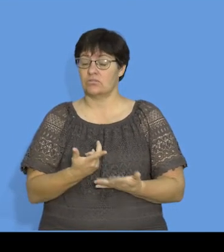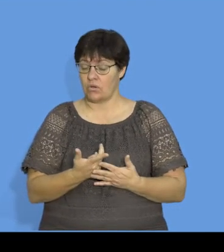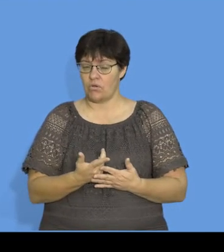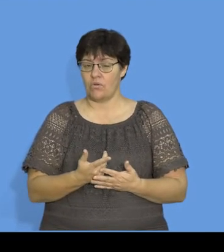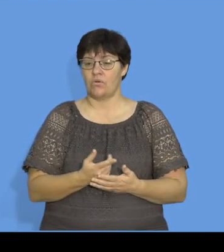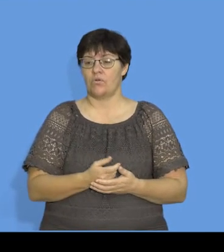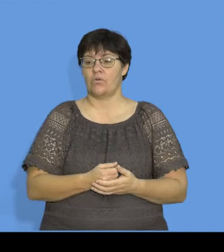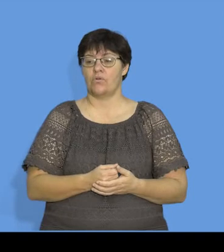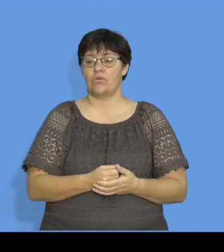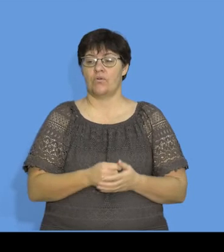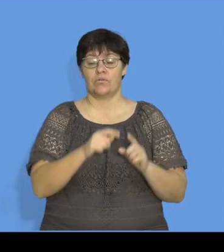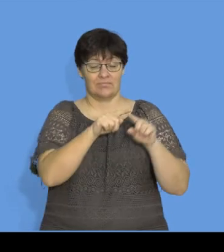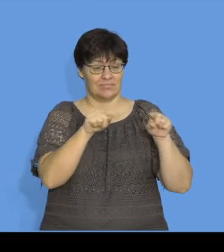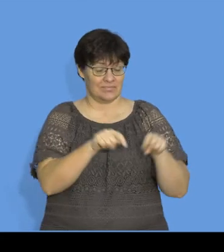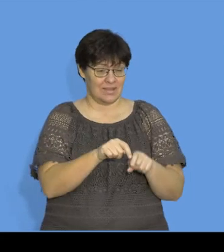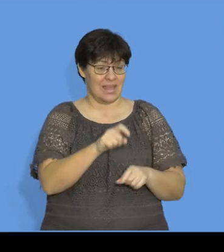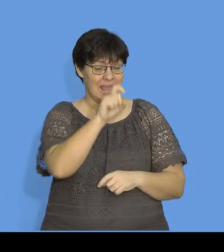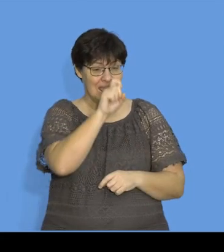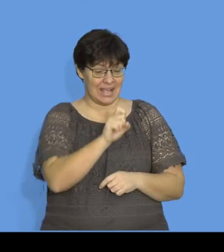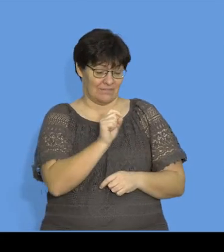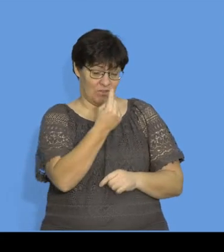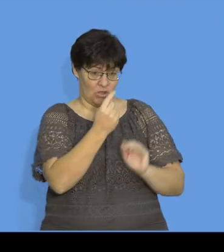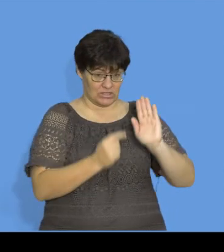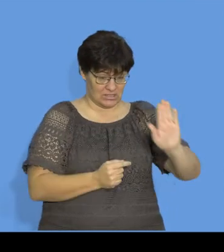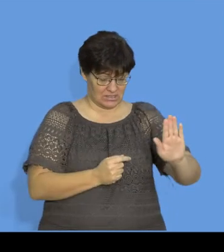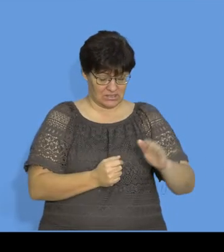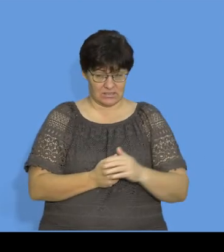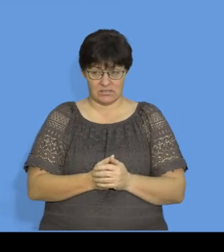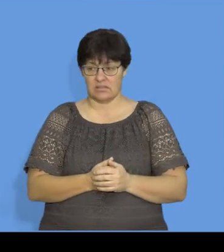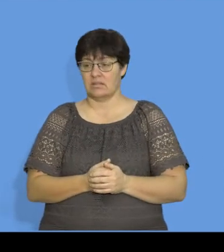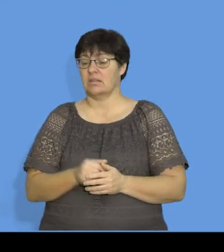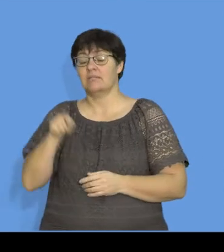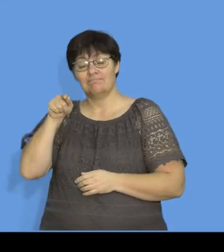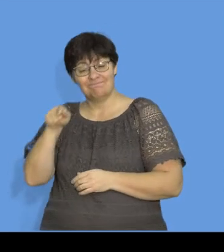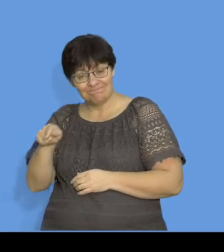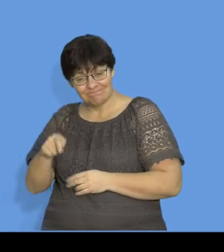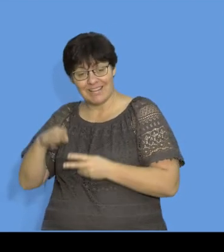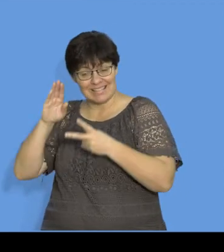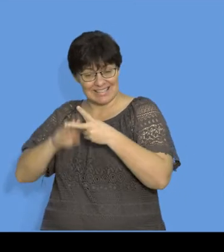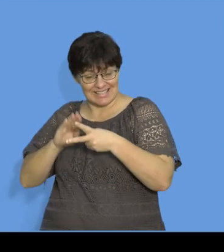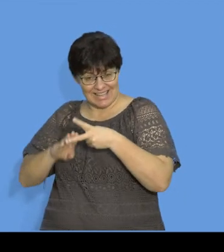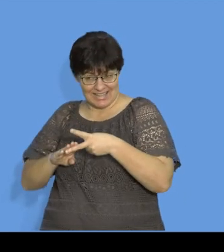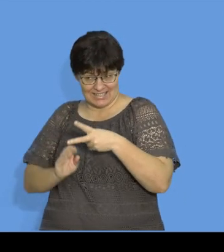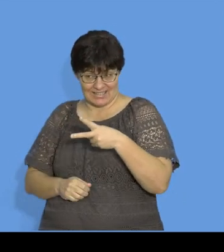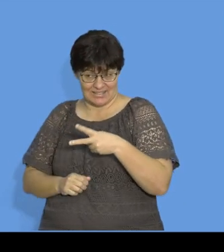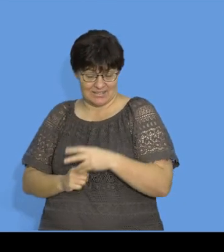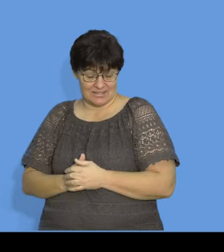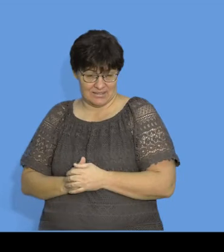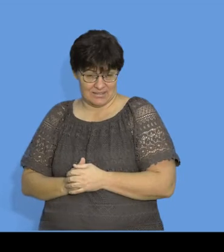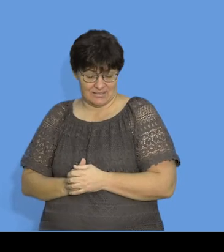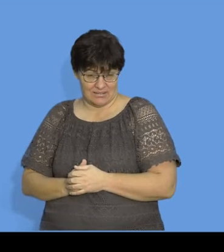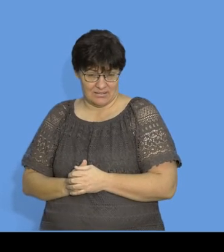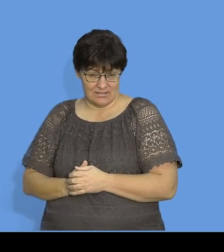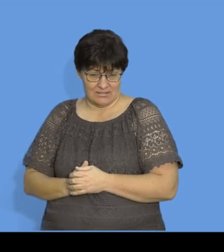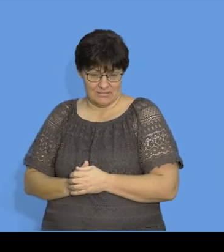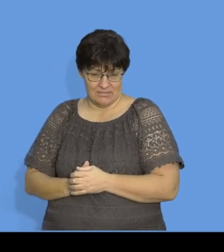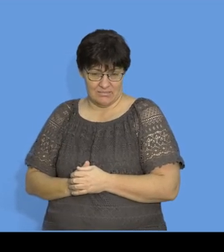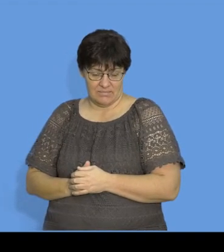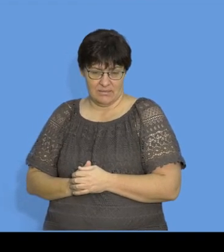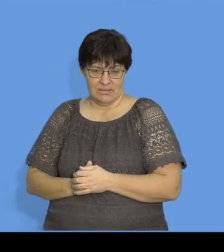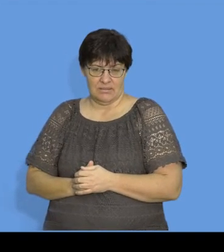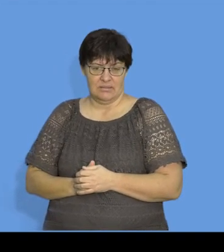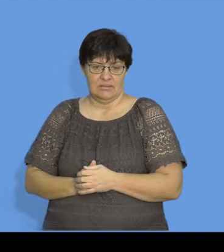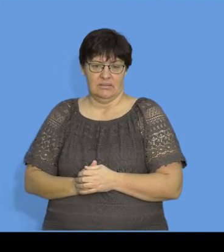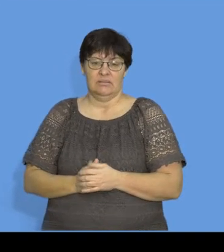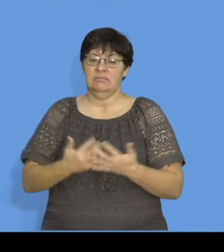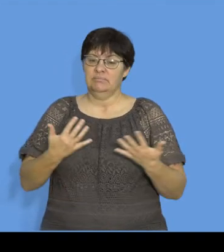what is this first displacement? What is this second